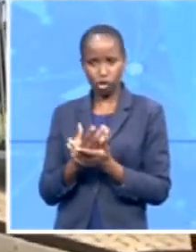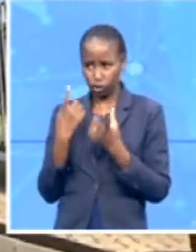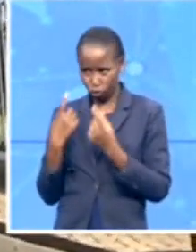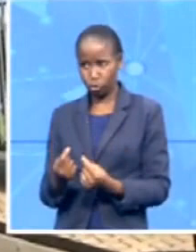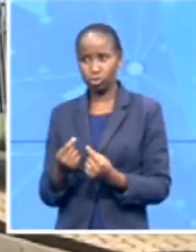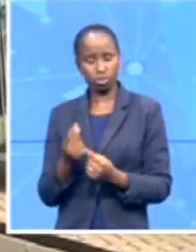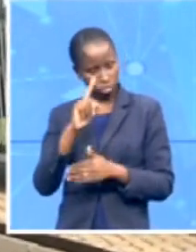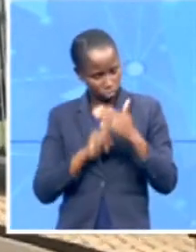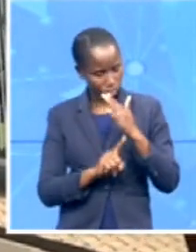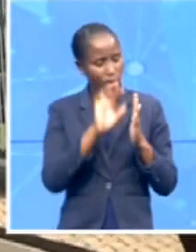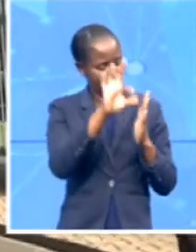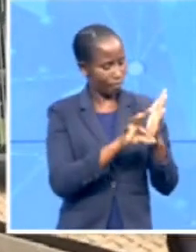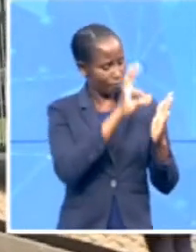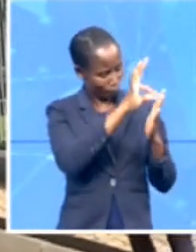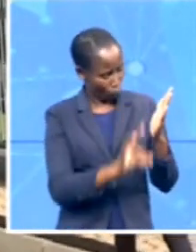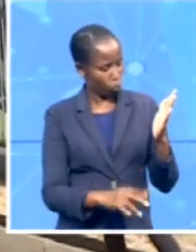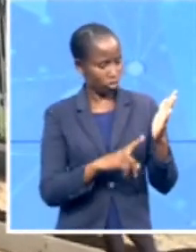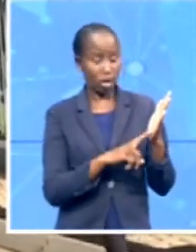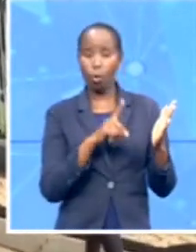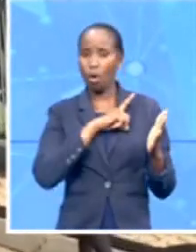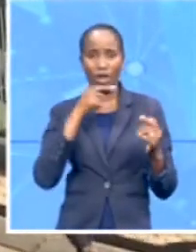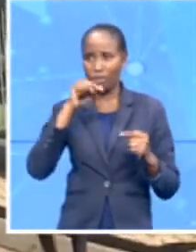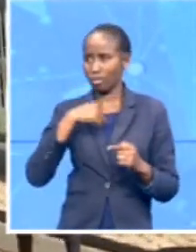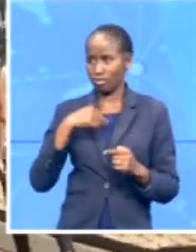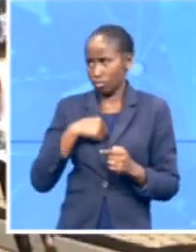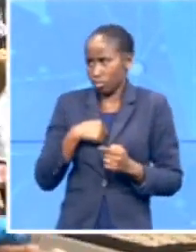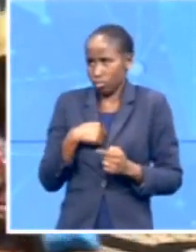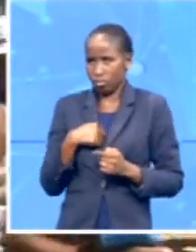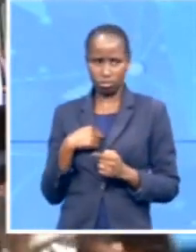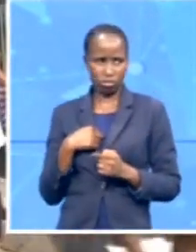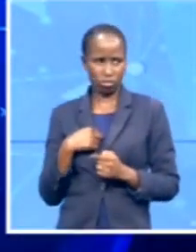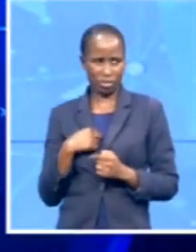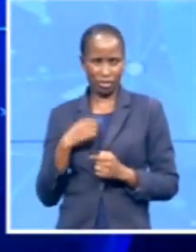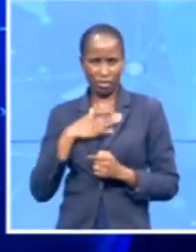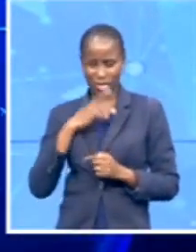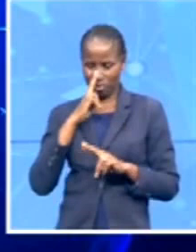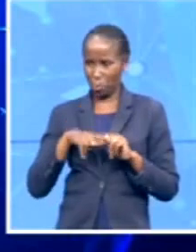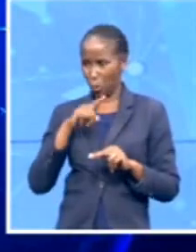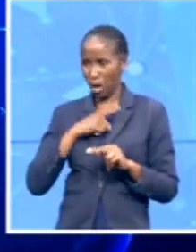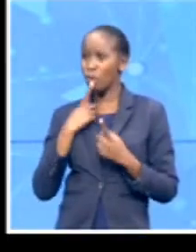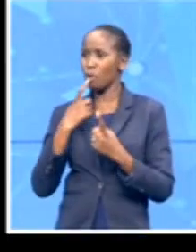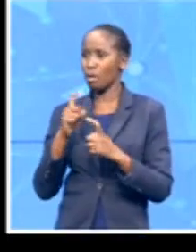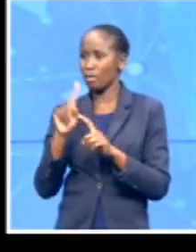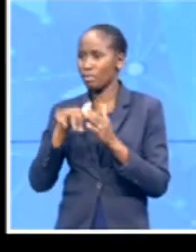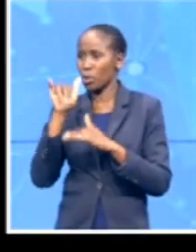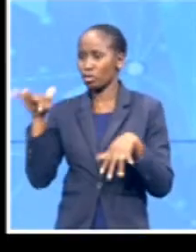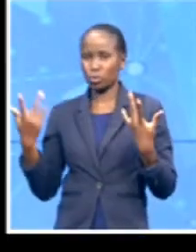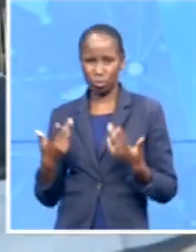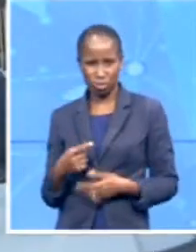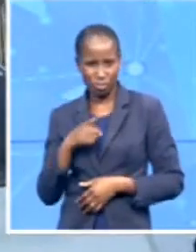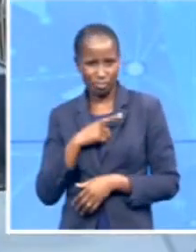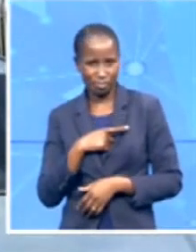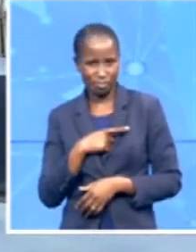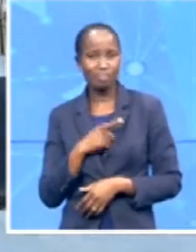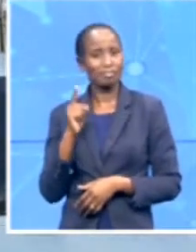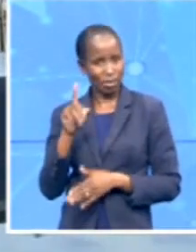make sense that you've got grievances, but you choose not to vote. Yes. Voting is the thing that we should really use to either take